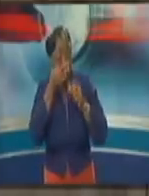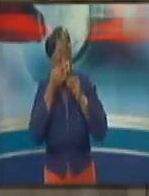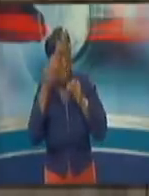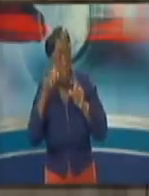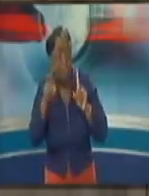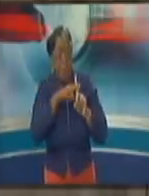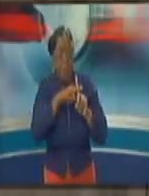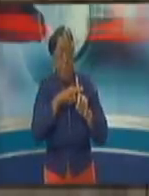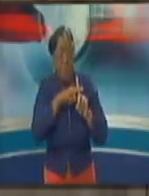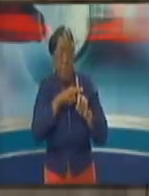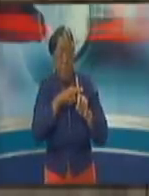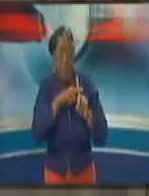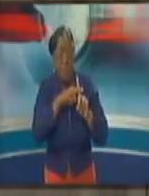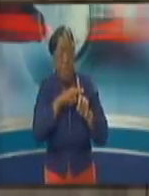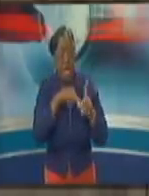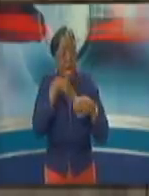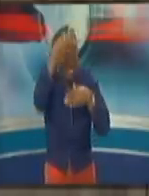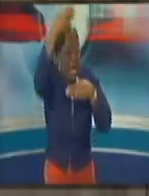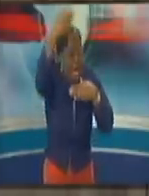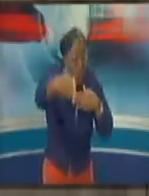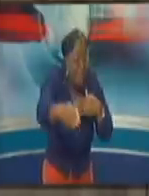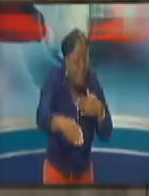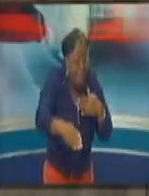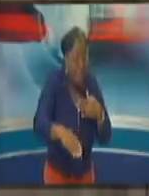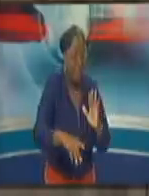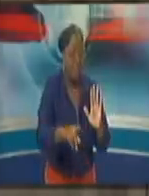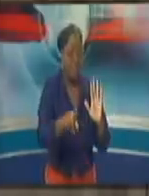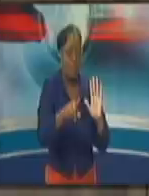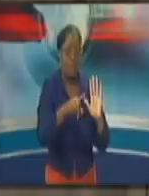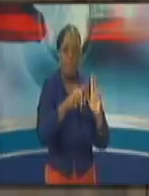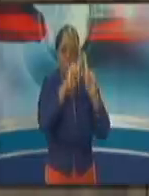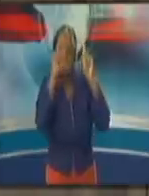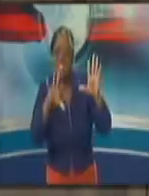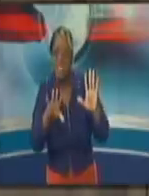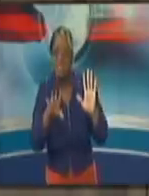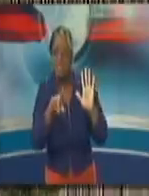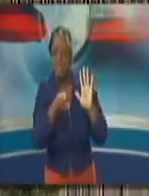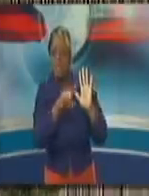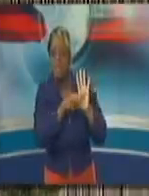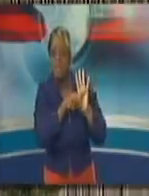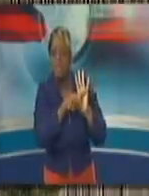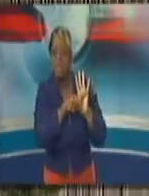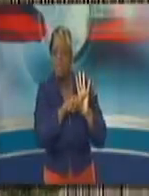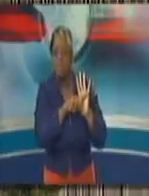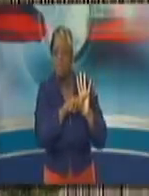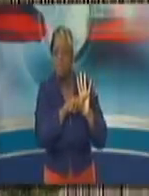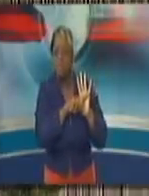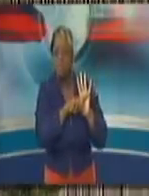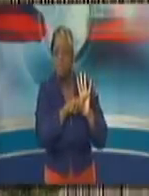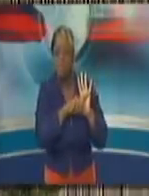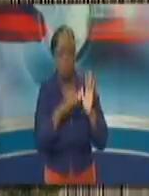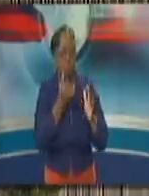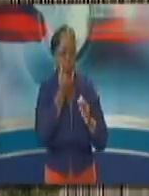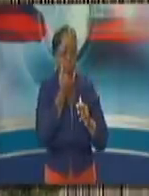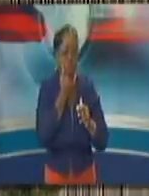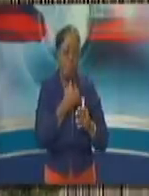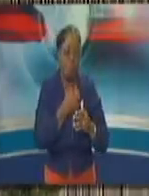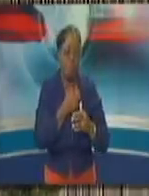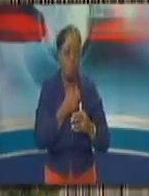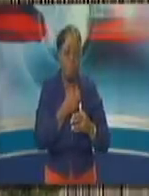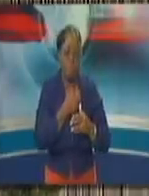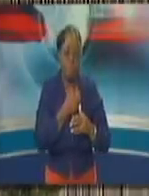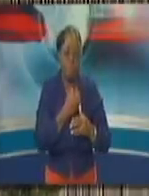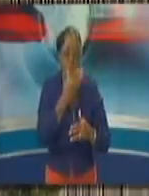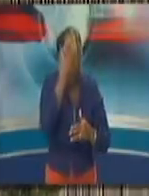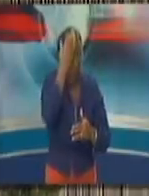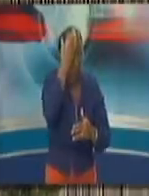that occur in Trinidad. Gwyneth, that's not the question you're asking. Go ahead. You could repeat yourself. Why do persons